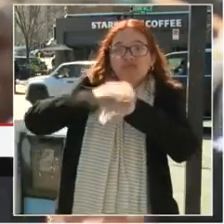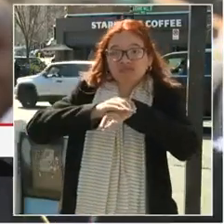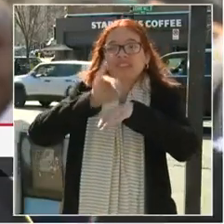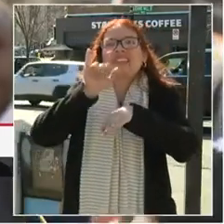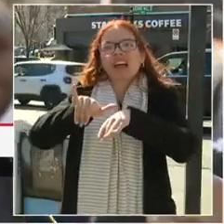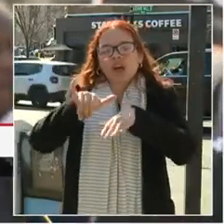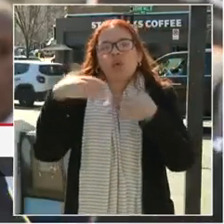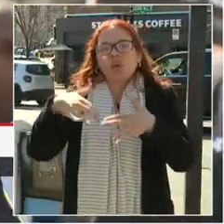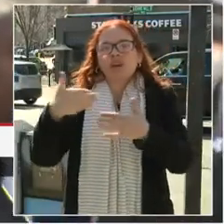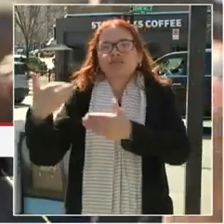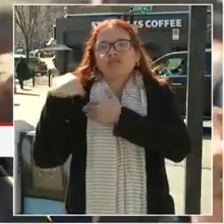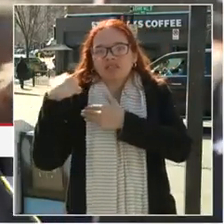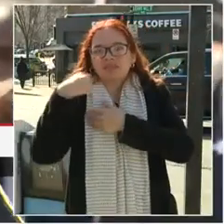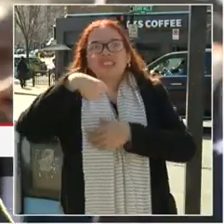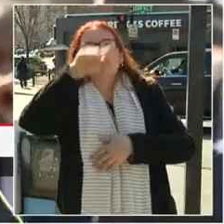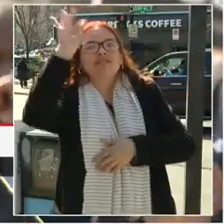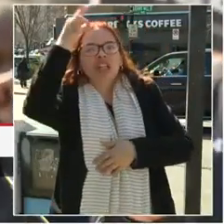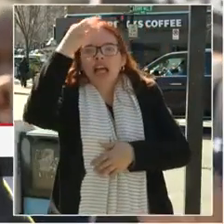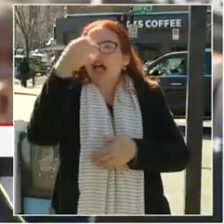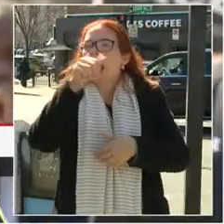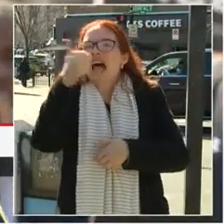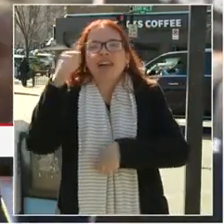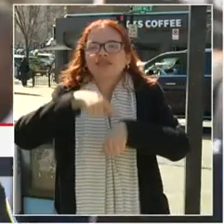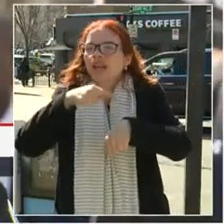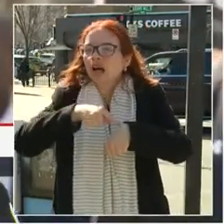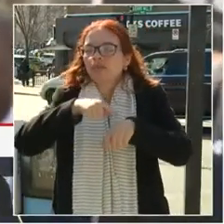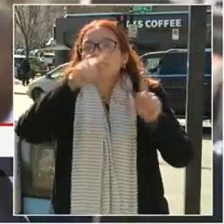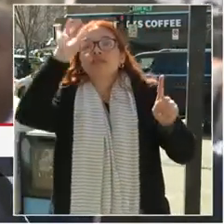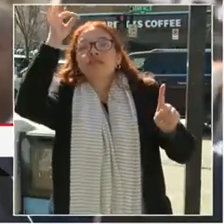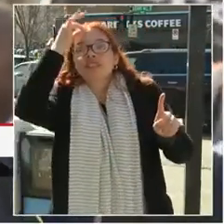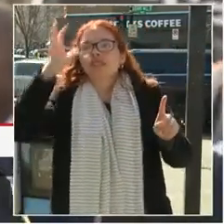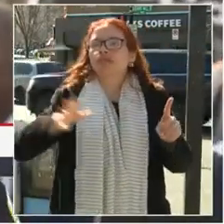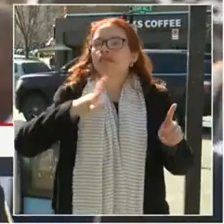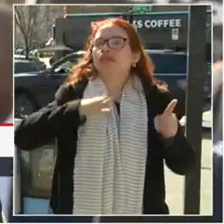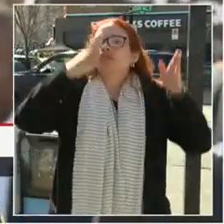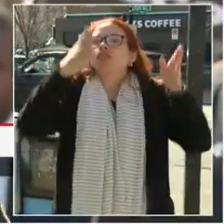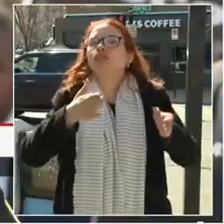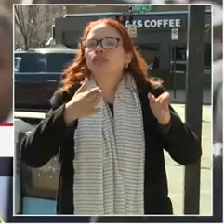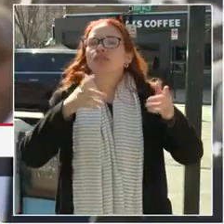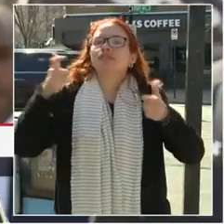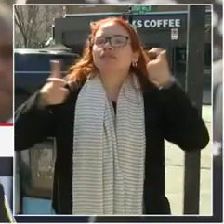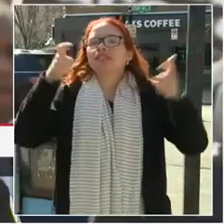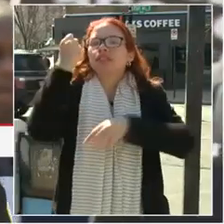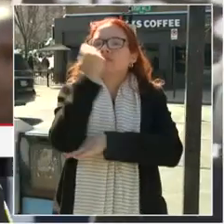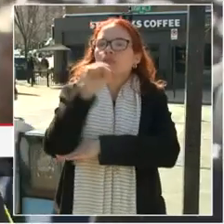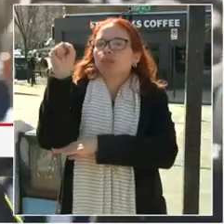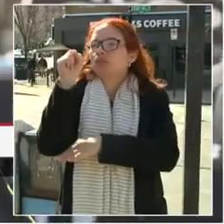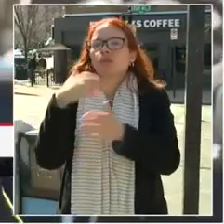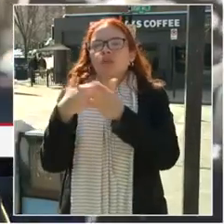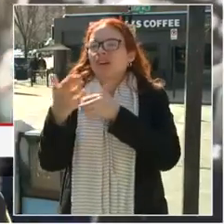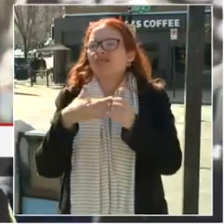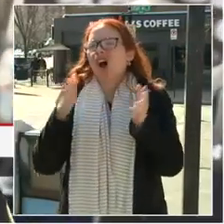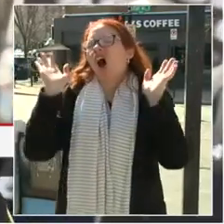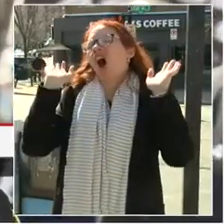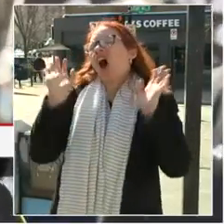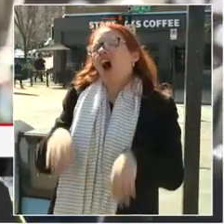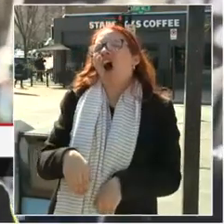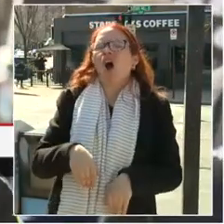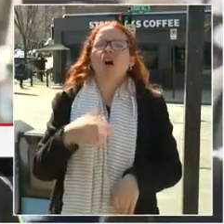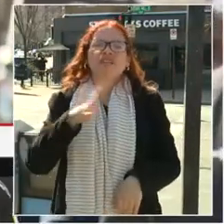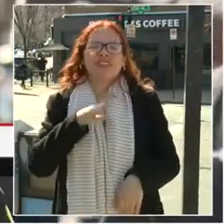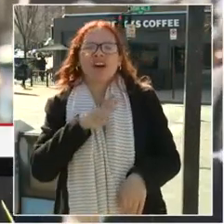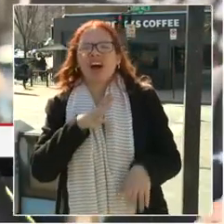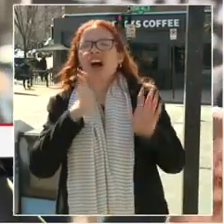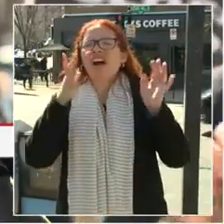space. Anytime there are foreign dignitaries, major demonstrations, all of that stuff. So to say that, let's just let the number go down to whatever